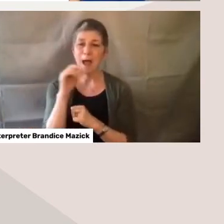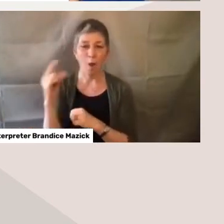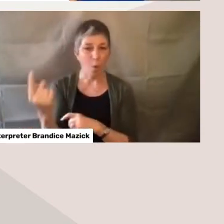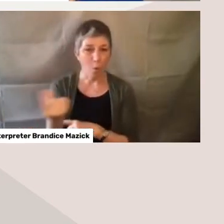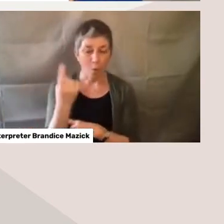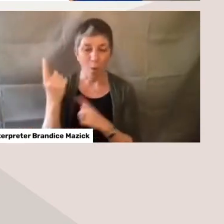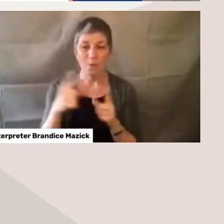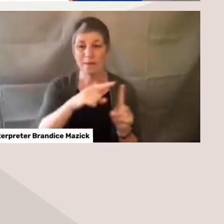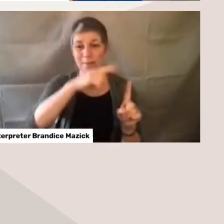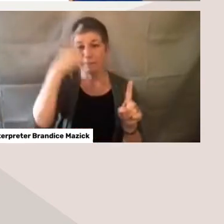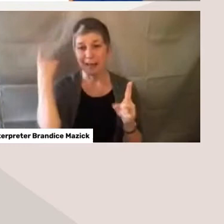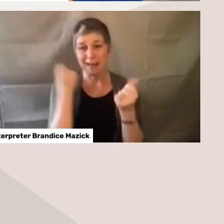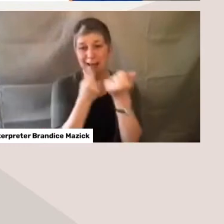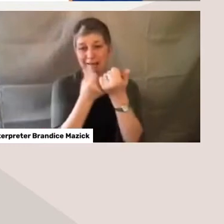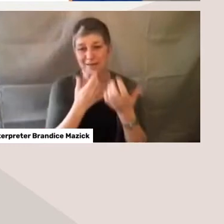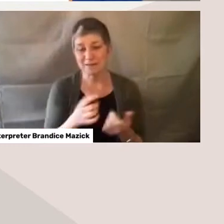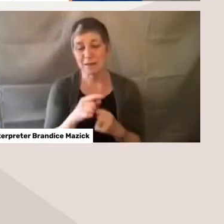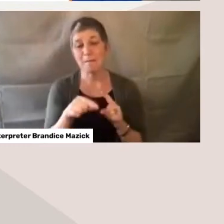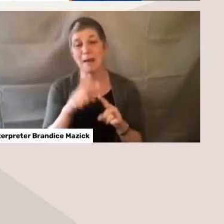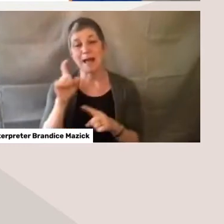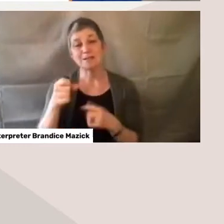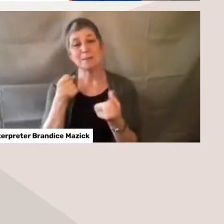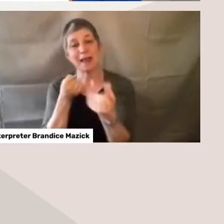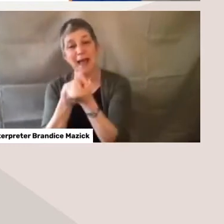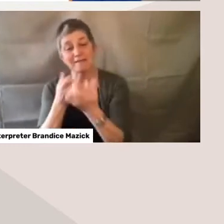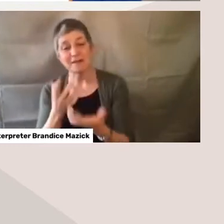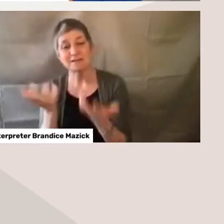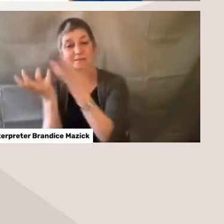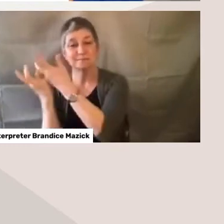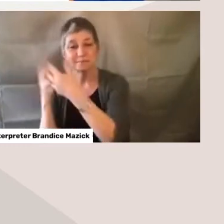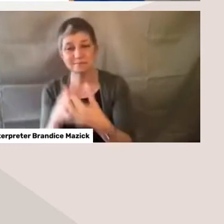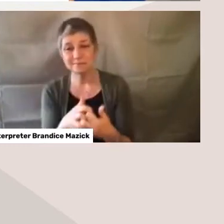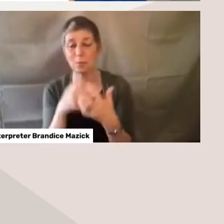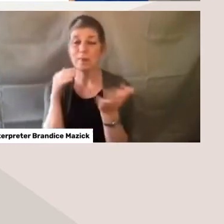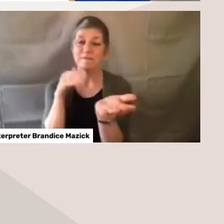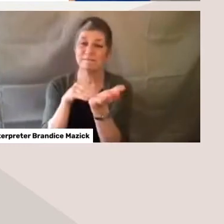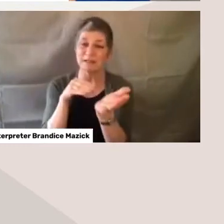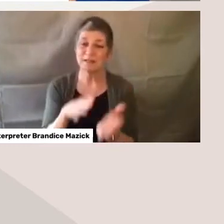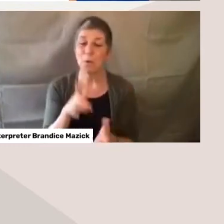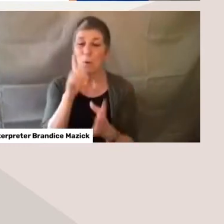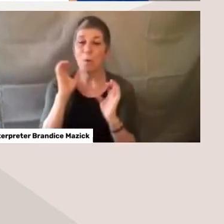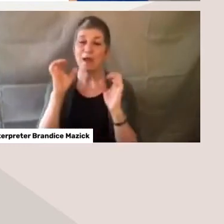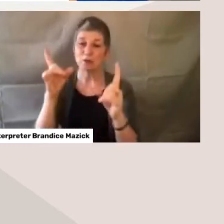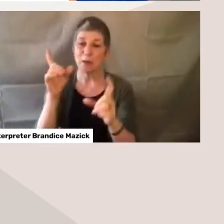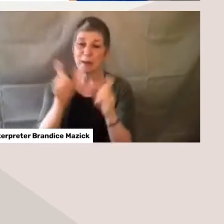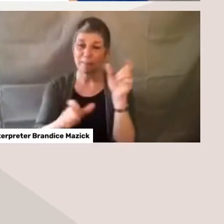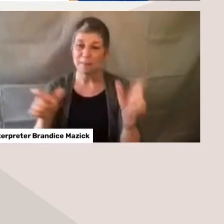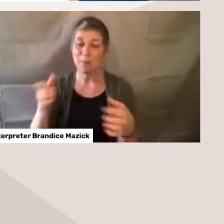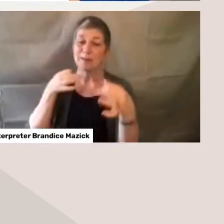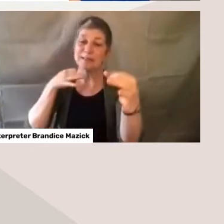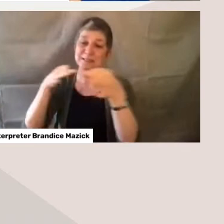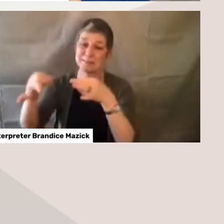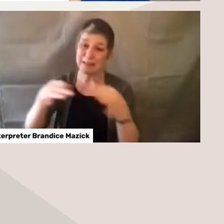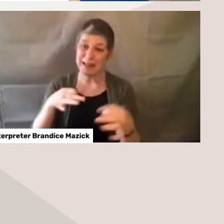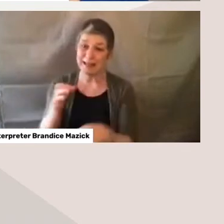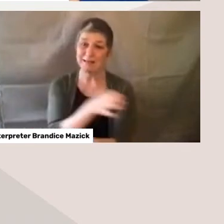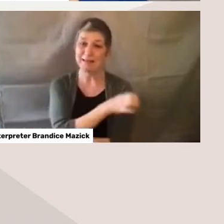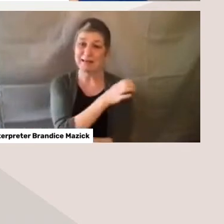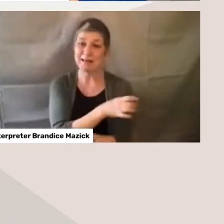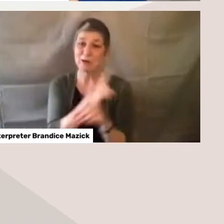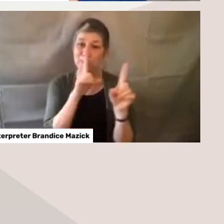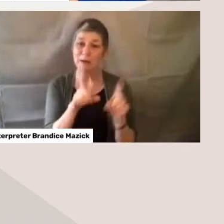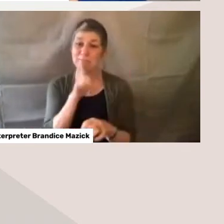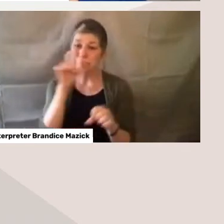be, Black advocates. It has to be advocates in combination with physicians to educate people and explain to them what these clinical trials